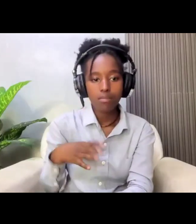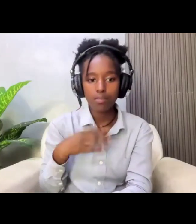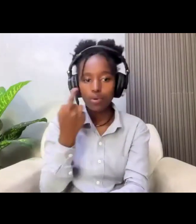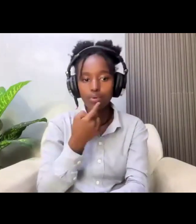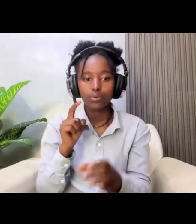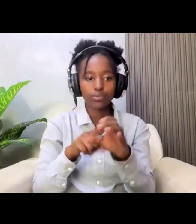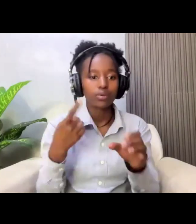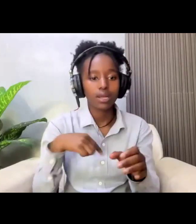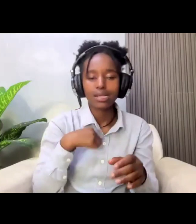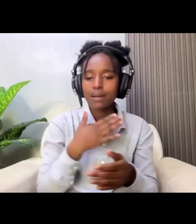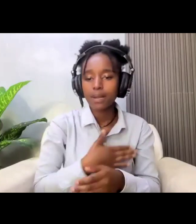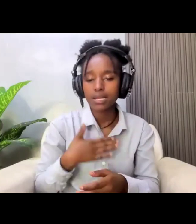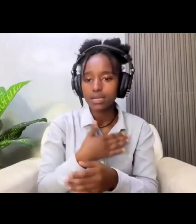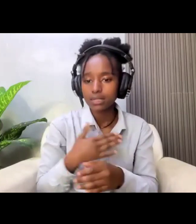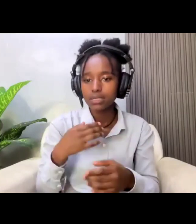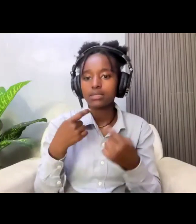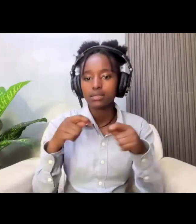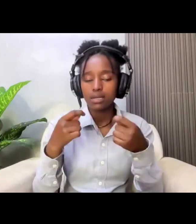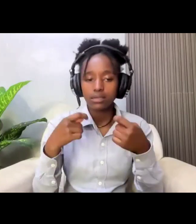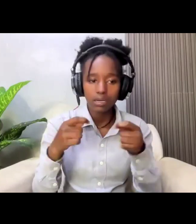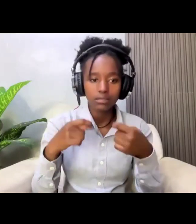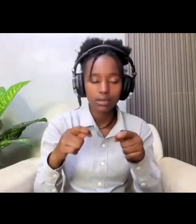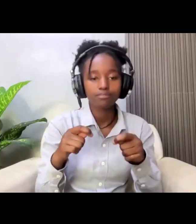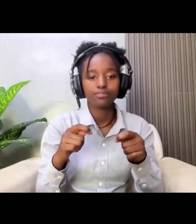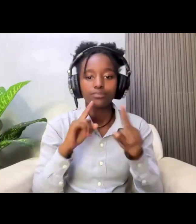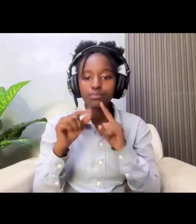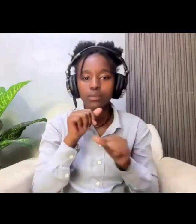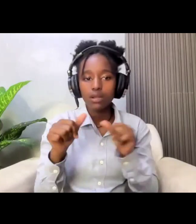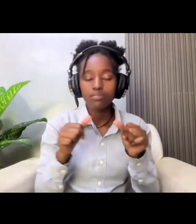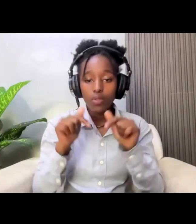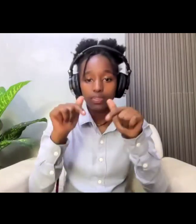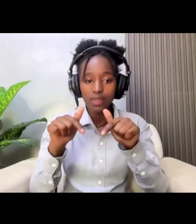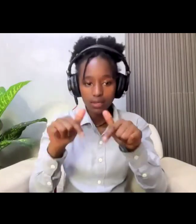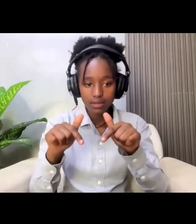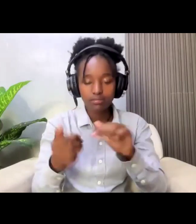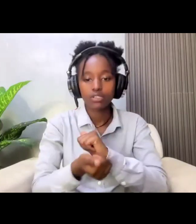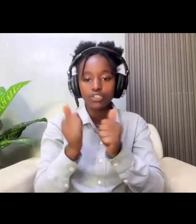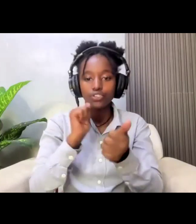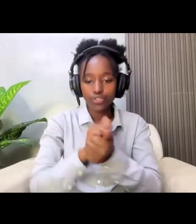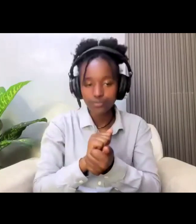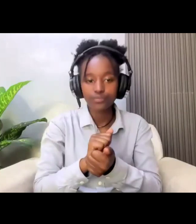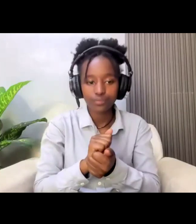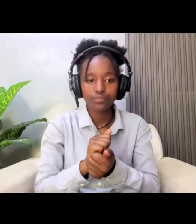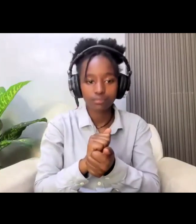do to make the paradigm shift real where you live, where you function?